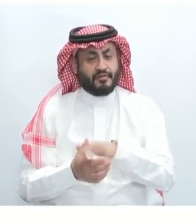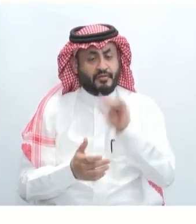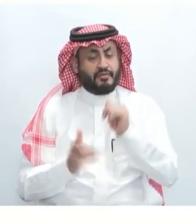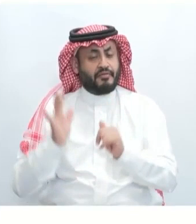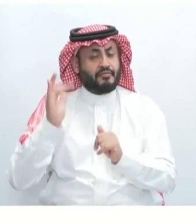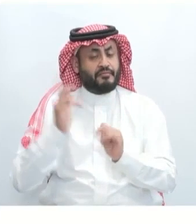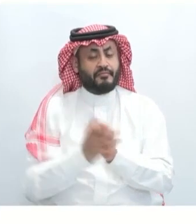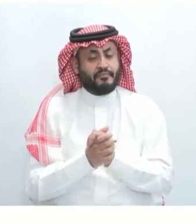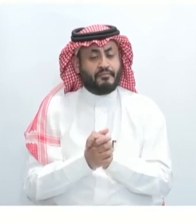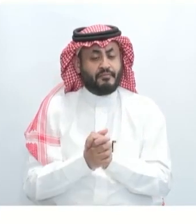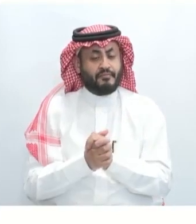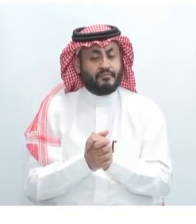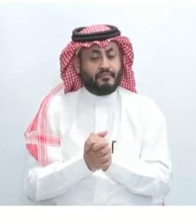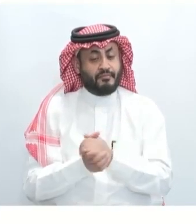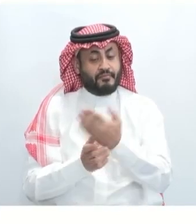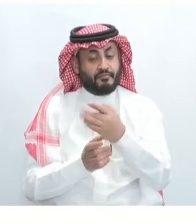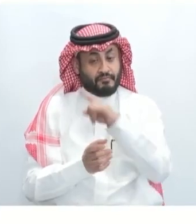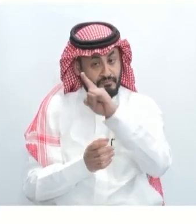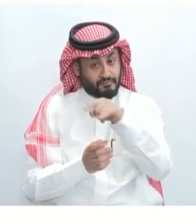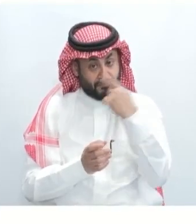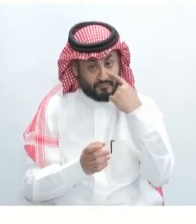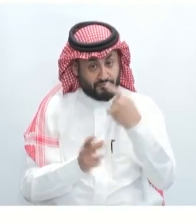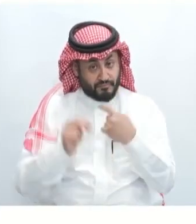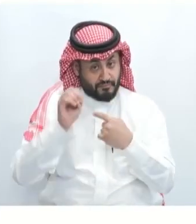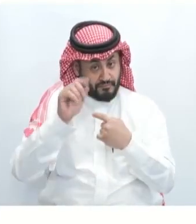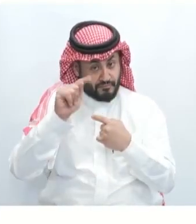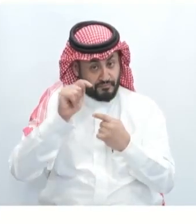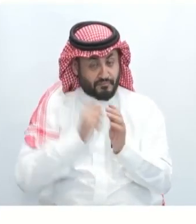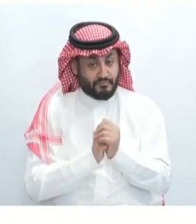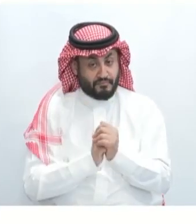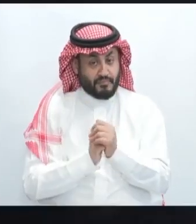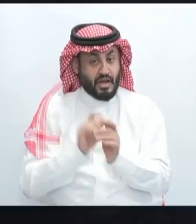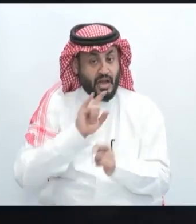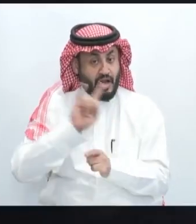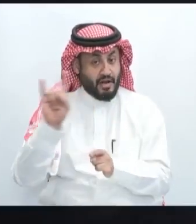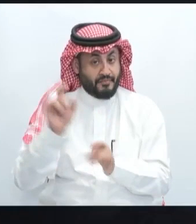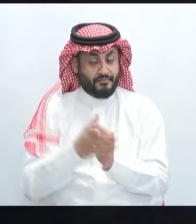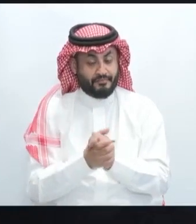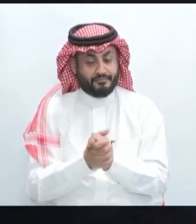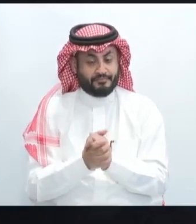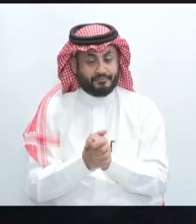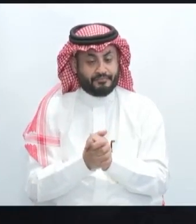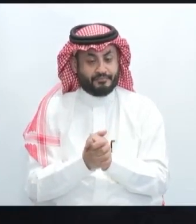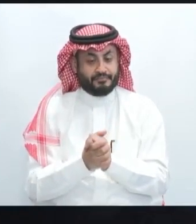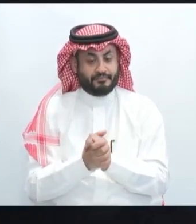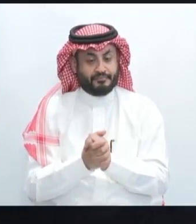is the color here? Green. Excellent. So this is a green. But what? It's not green. So